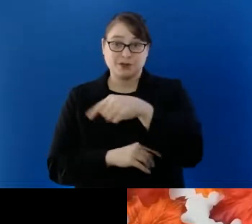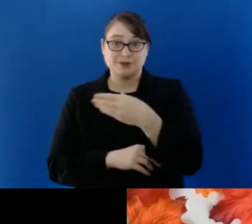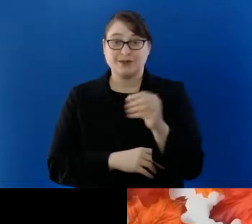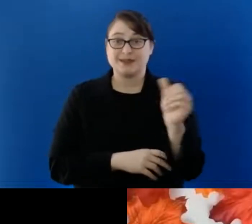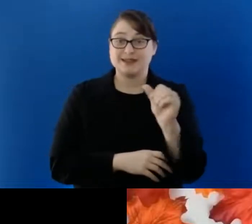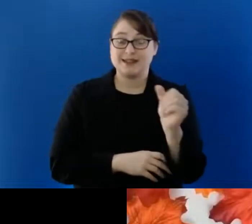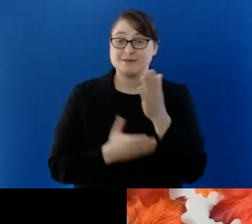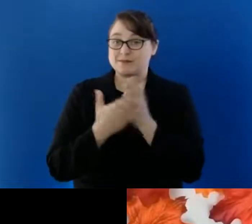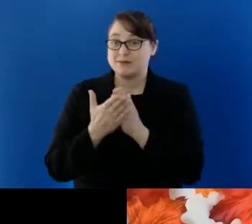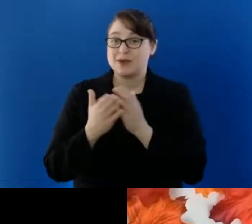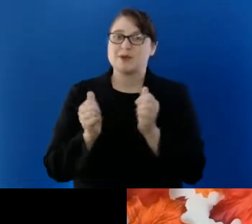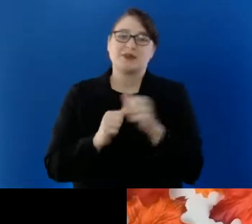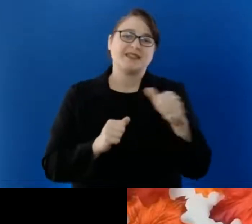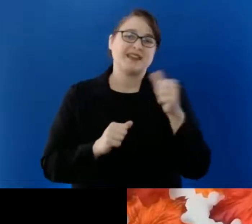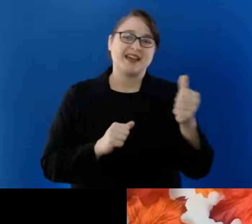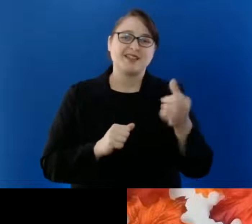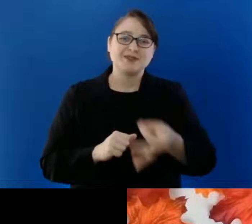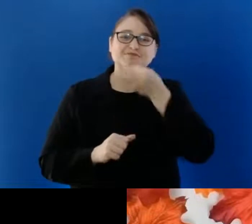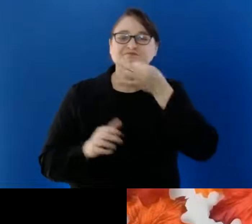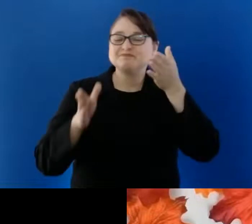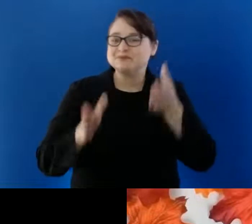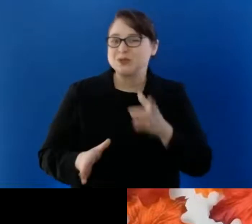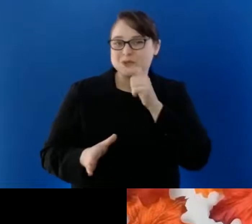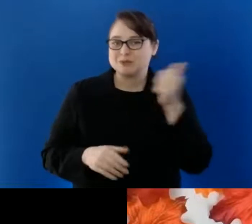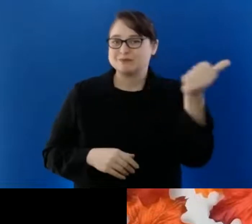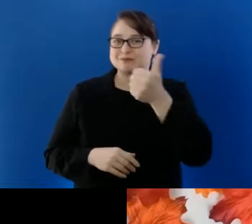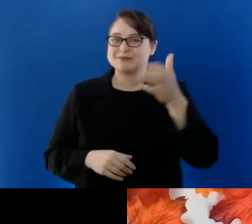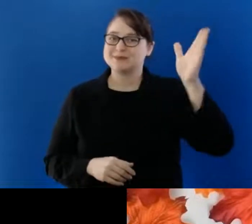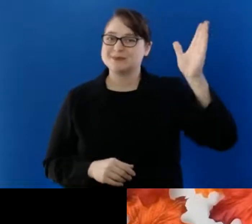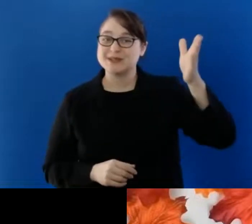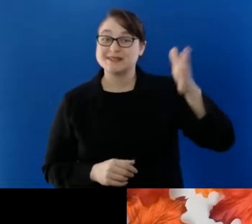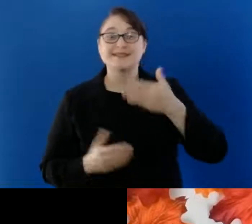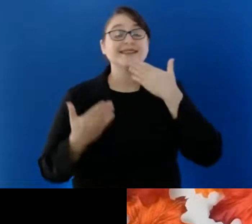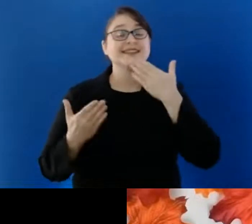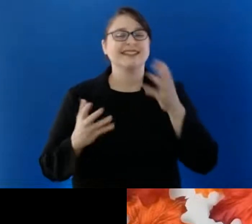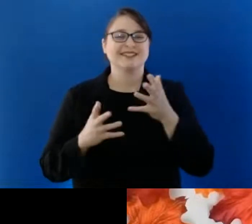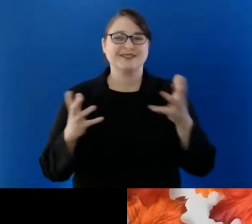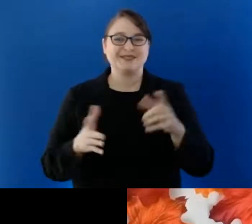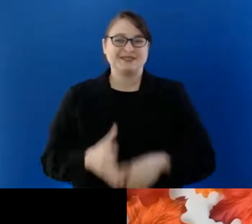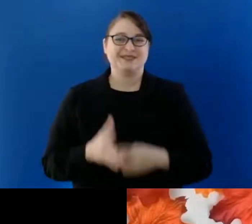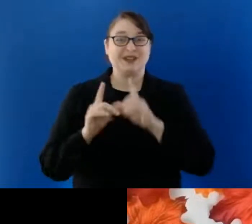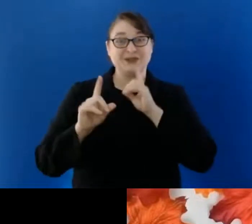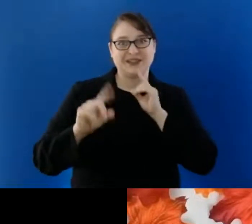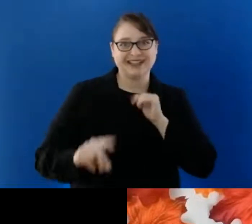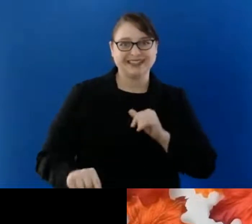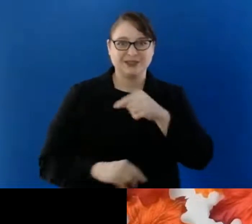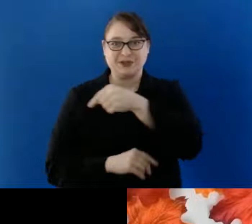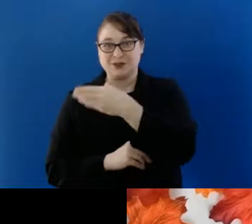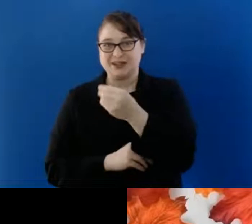other subject matter experts who have been speaking. Thank you so much for already starting to answer questions in the